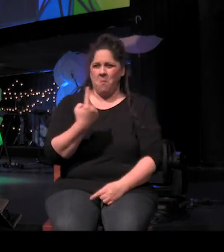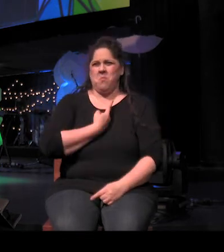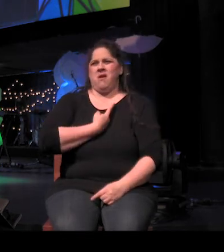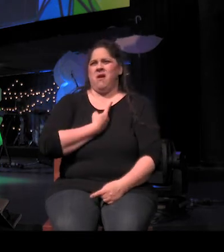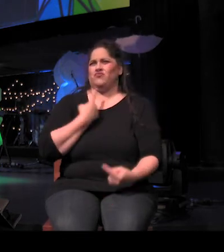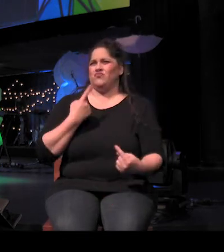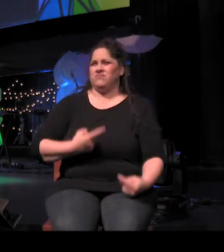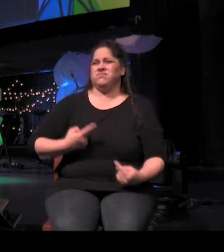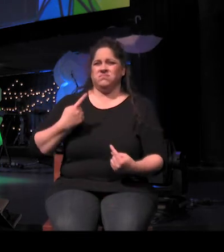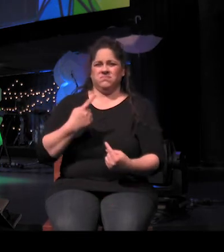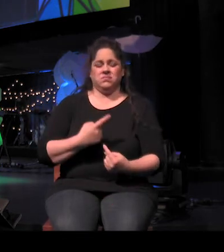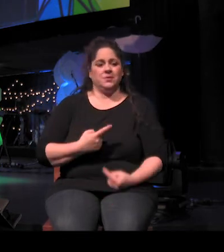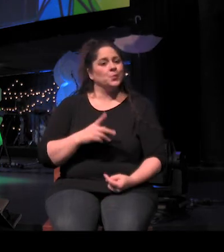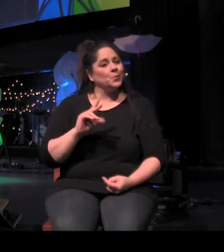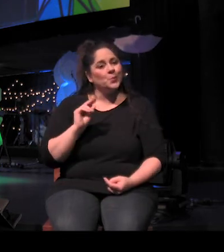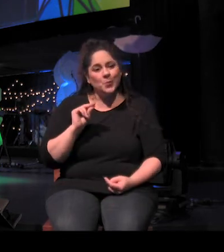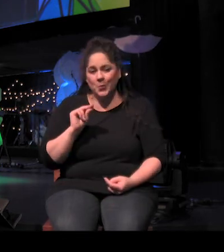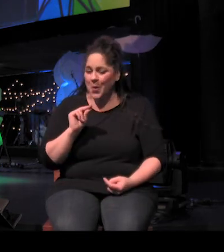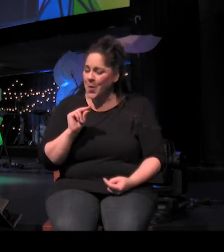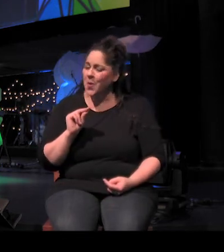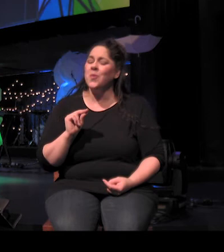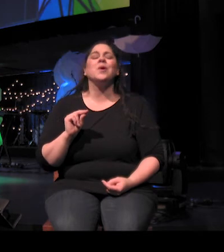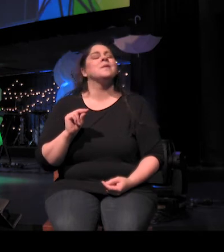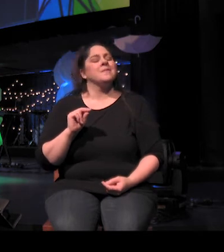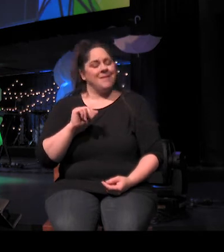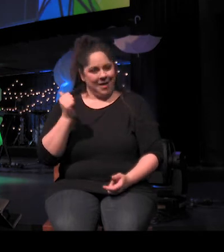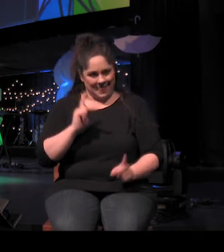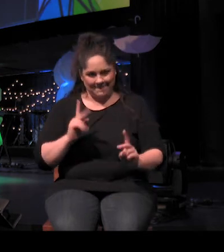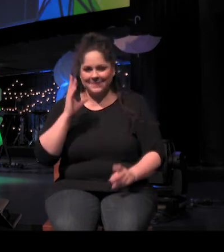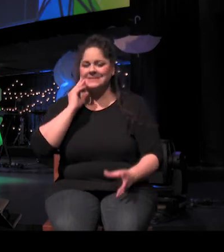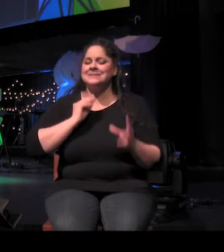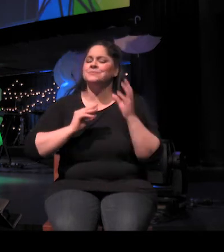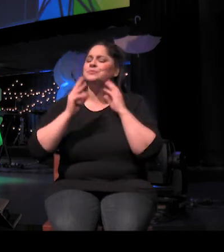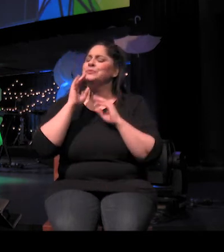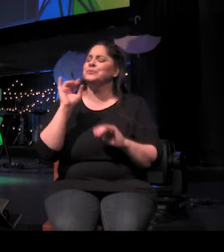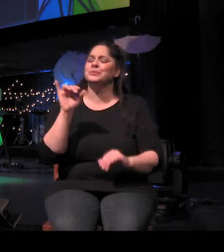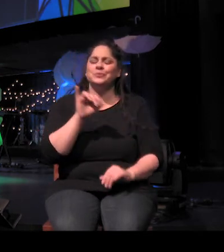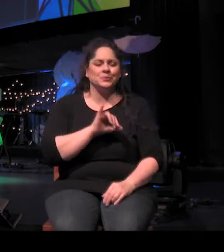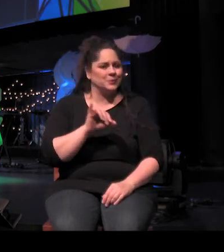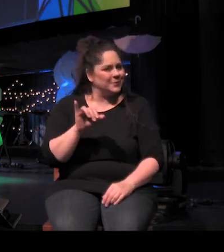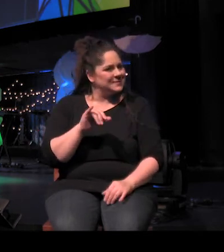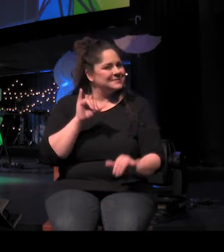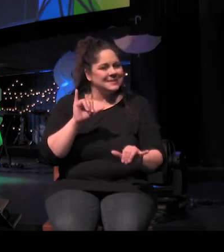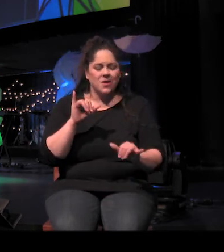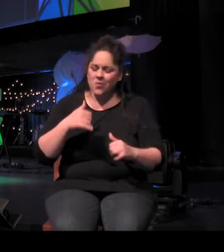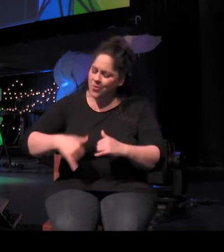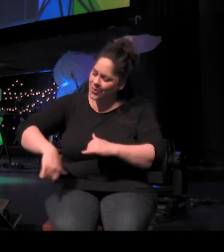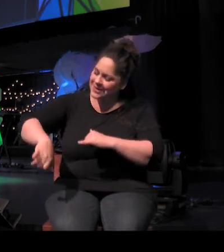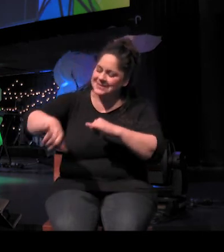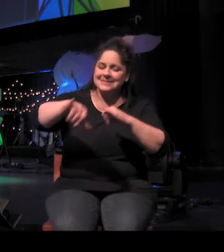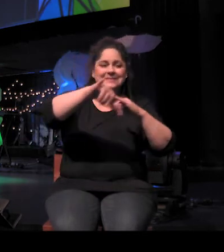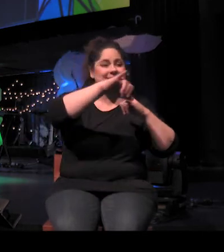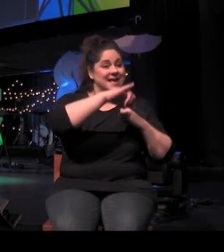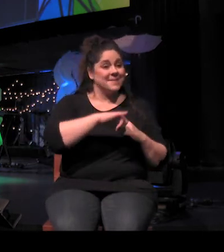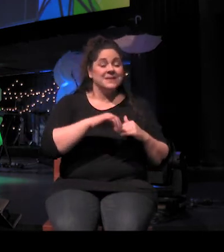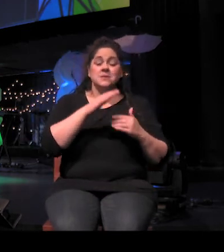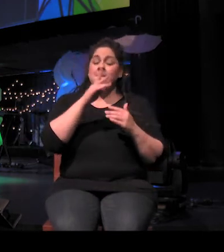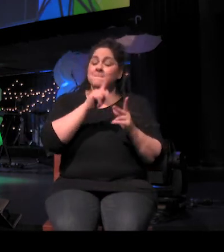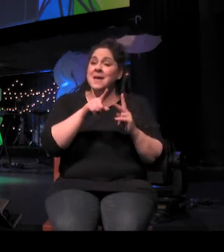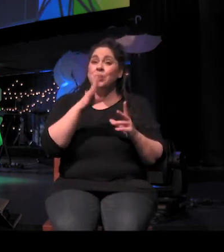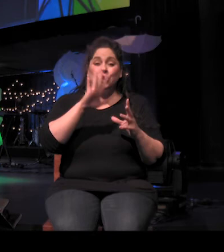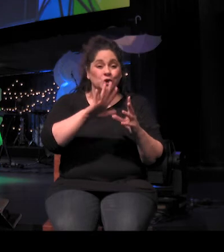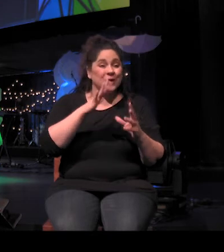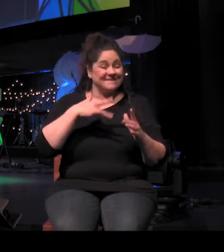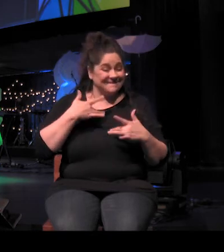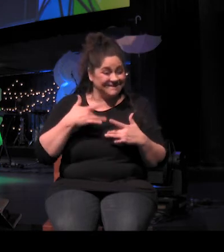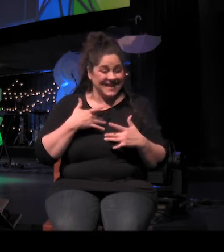trial you're facing, you're not alone. That is so important to understand. There are people experiencing the same thing you